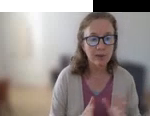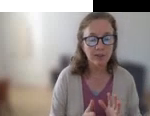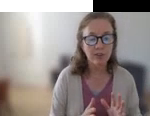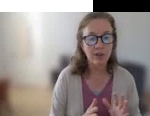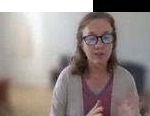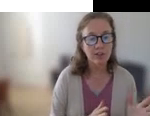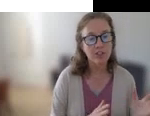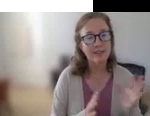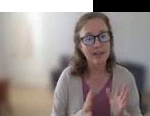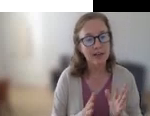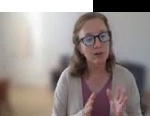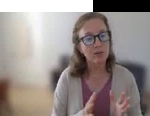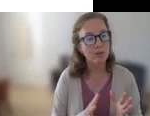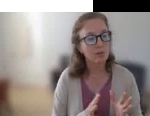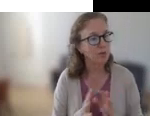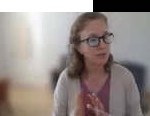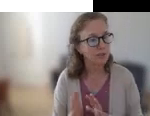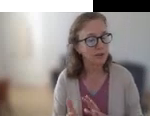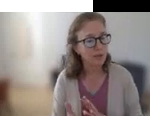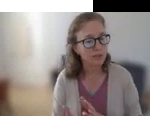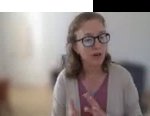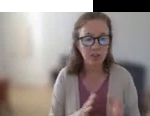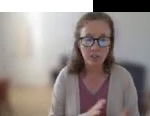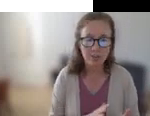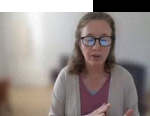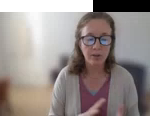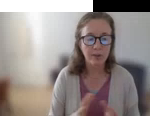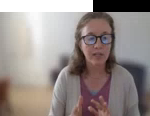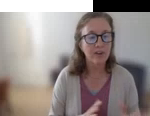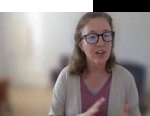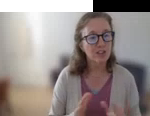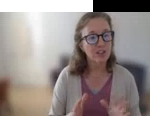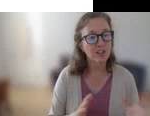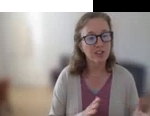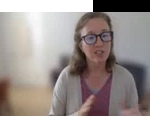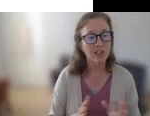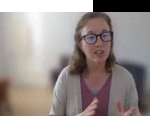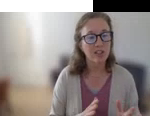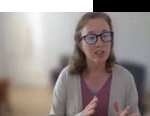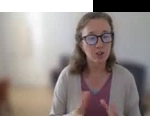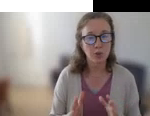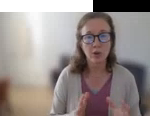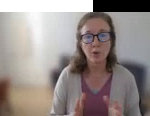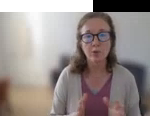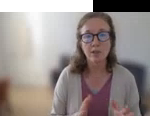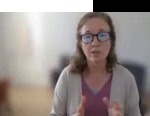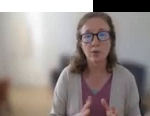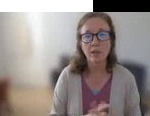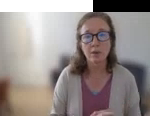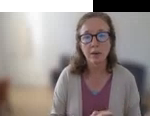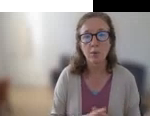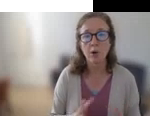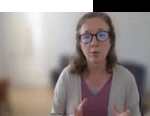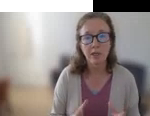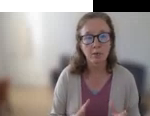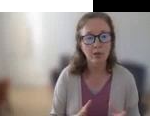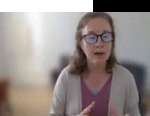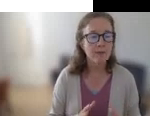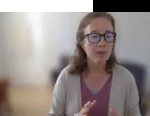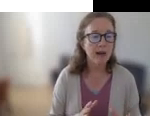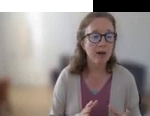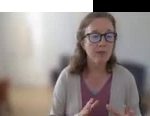read PDFs better than doc versions. Now, mostly they read doc versions better than PDF. So you're just not sure which one is going to be